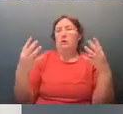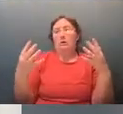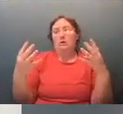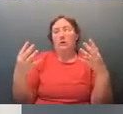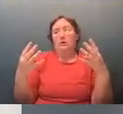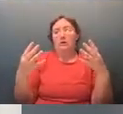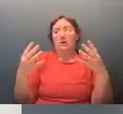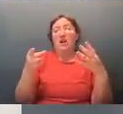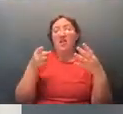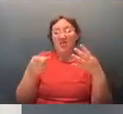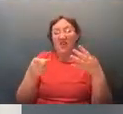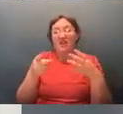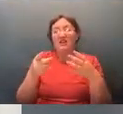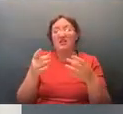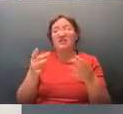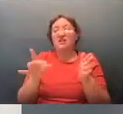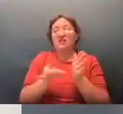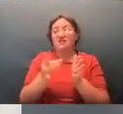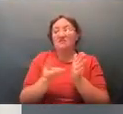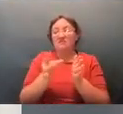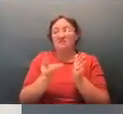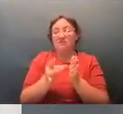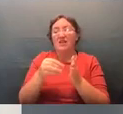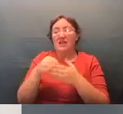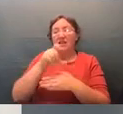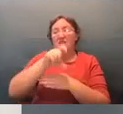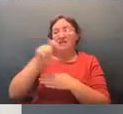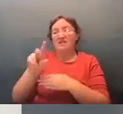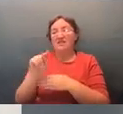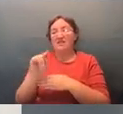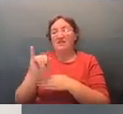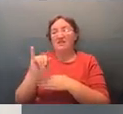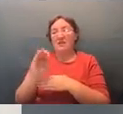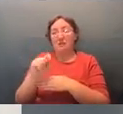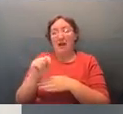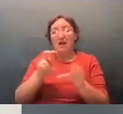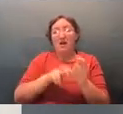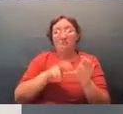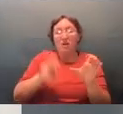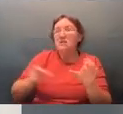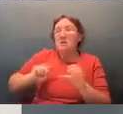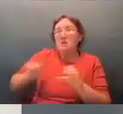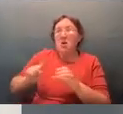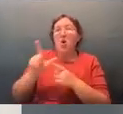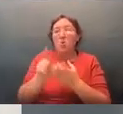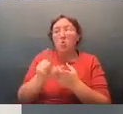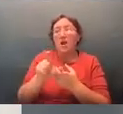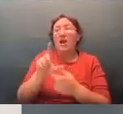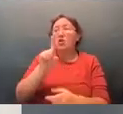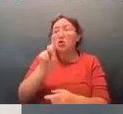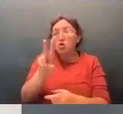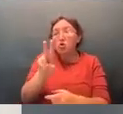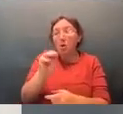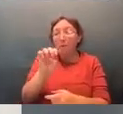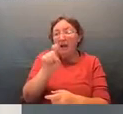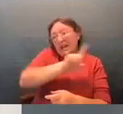Tibetan monastery here, he saw that, got off the bus and ran about 2 miles back to